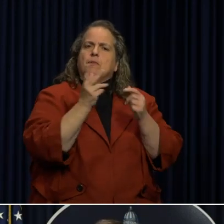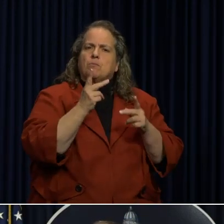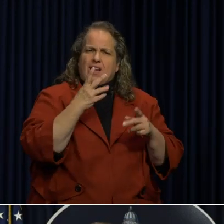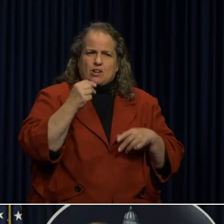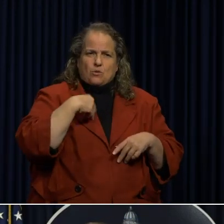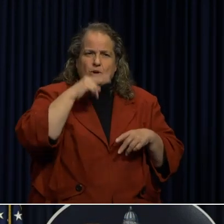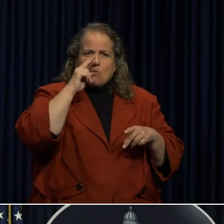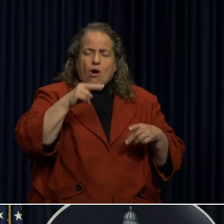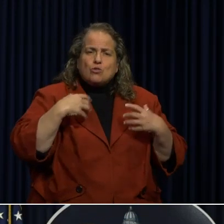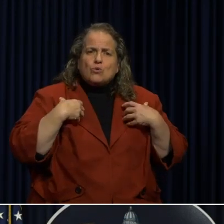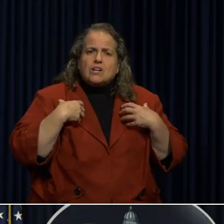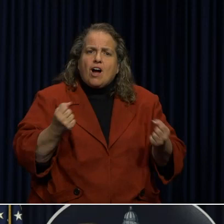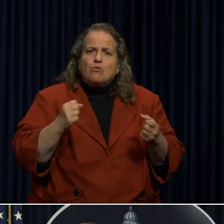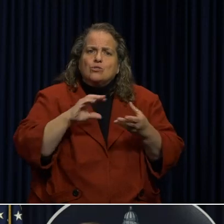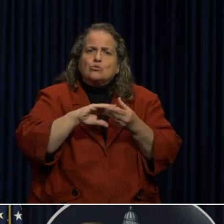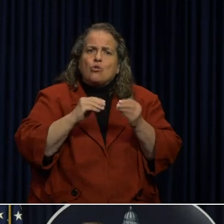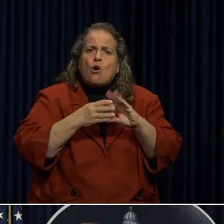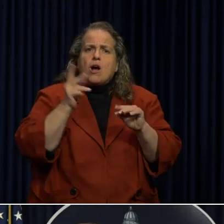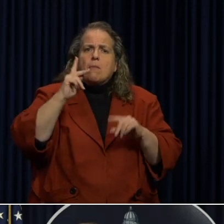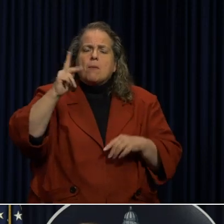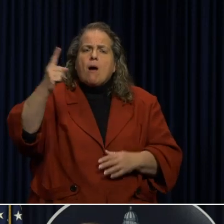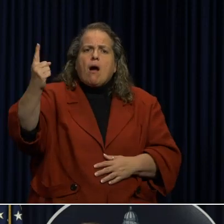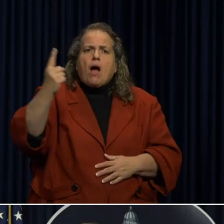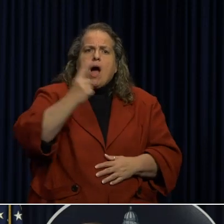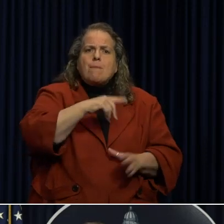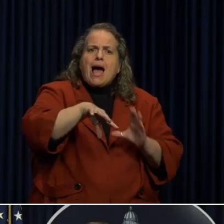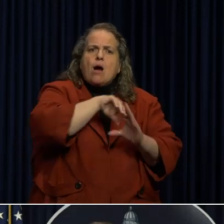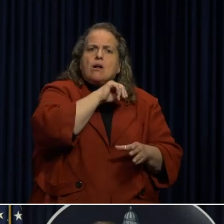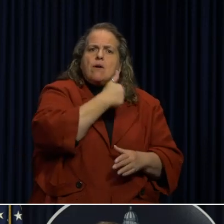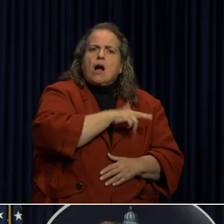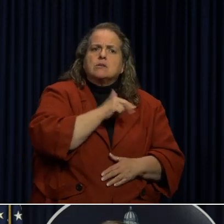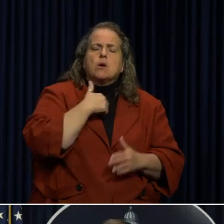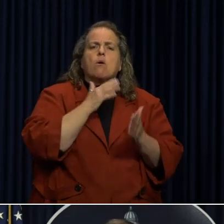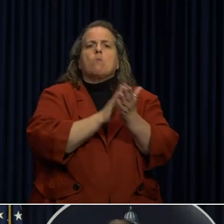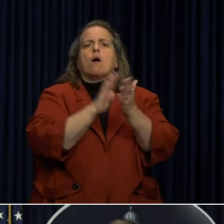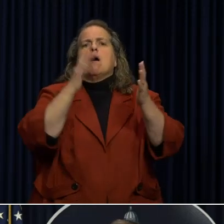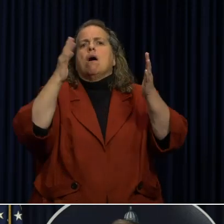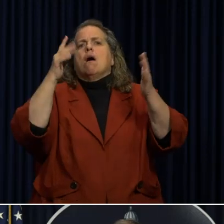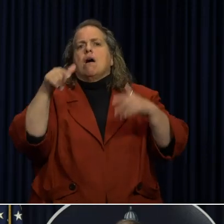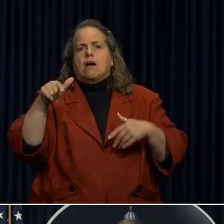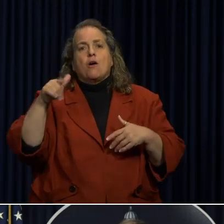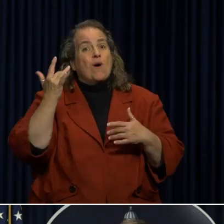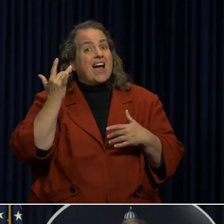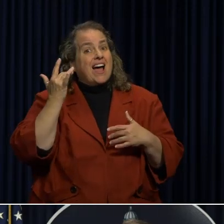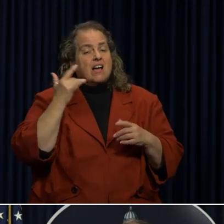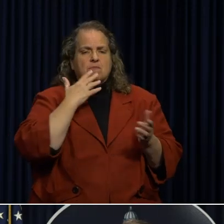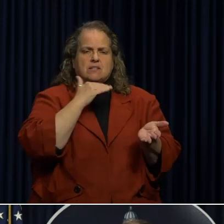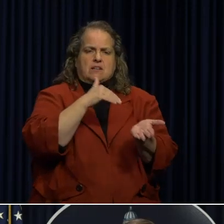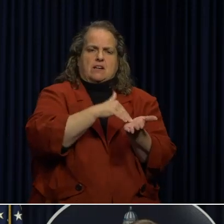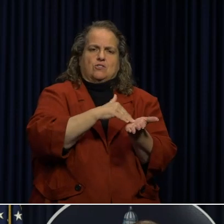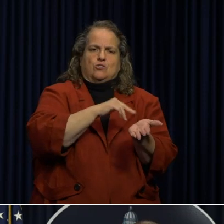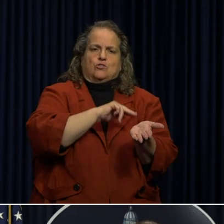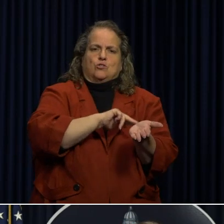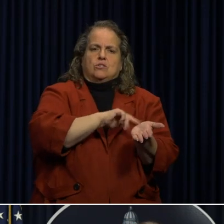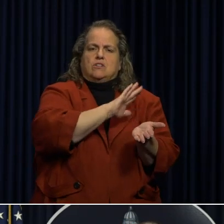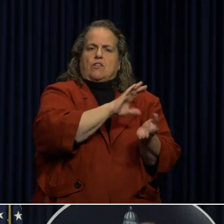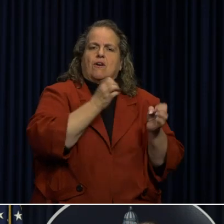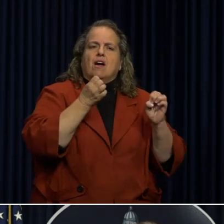amazing videos, and we list the number of people recovered every day. It's because of their efforts. So what do they ask of